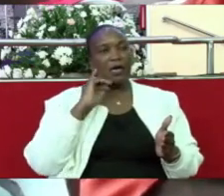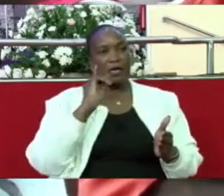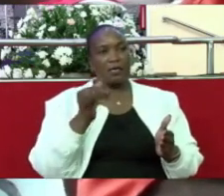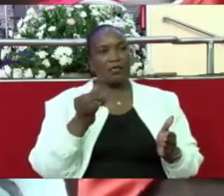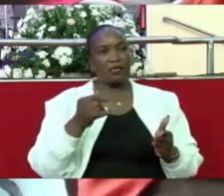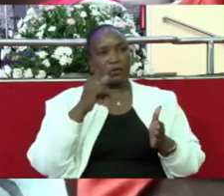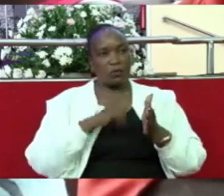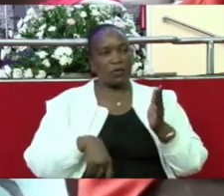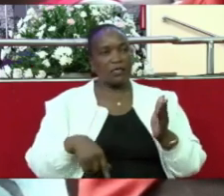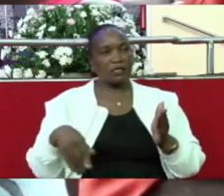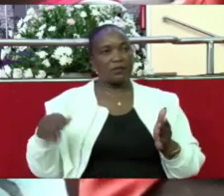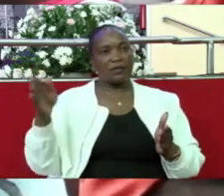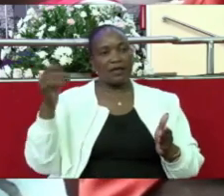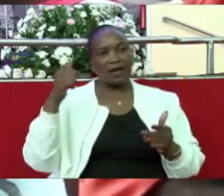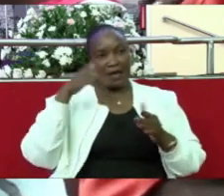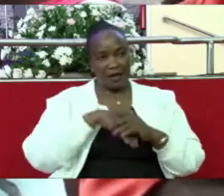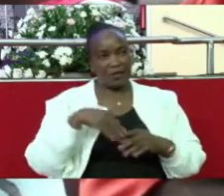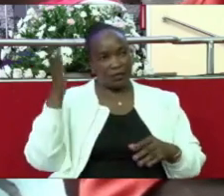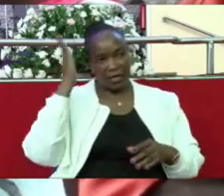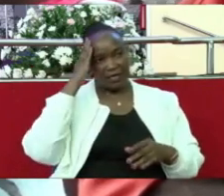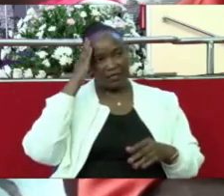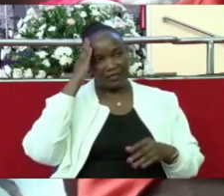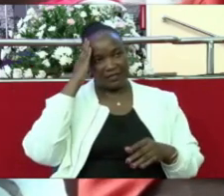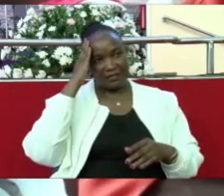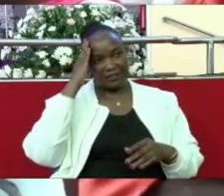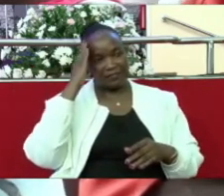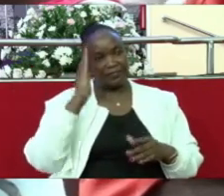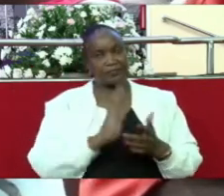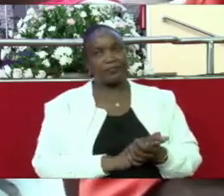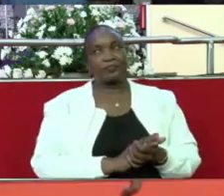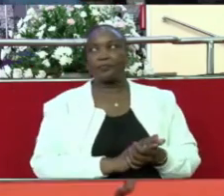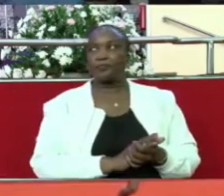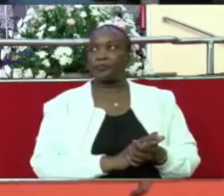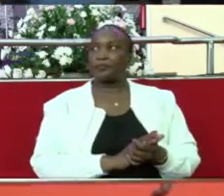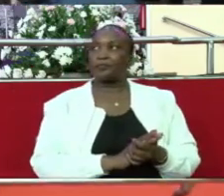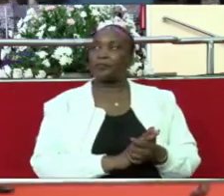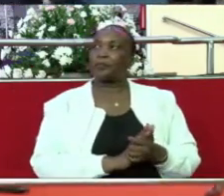well will always produce good water. Meaning even a bad